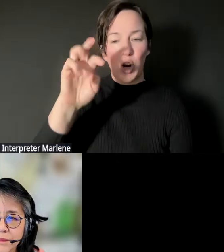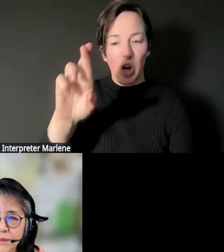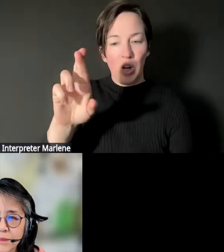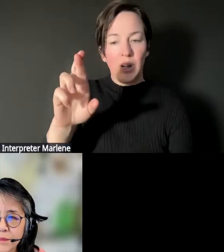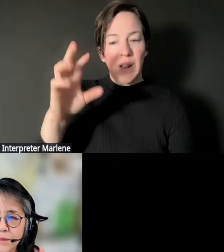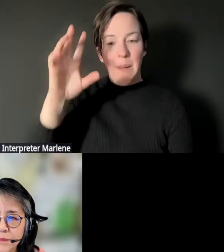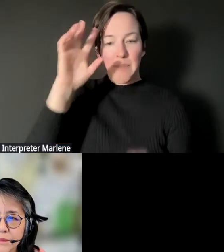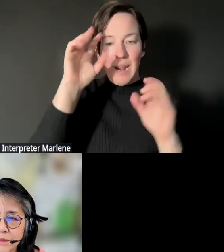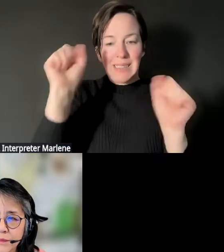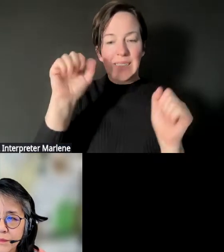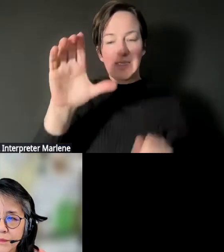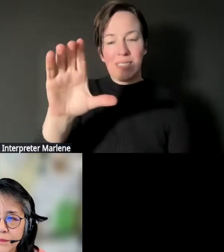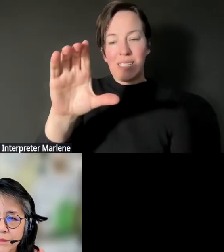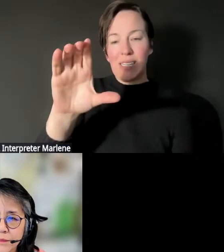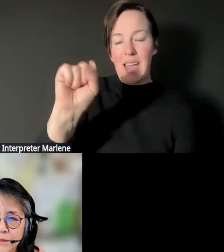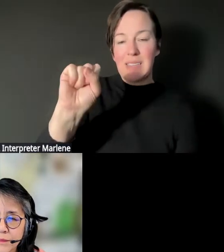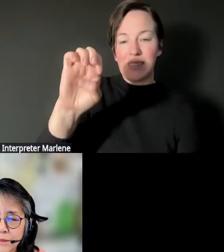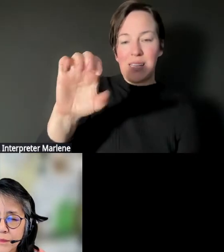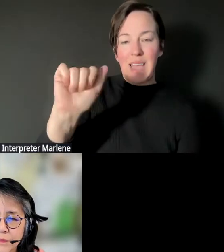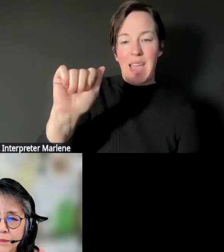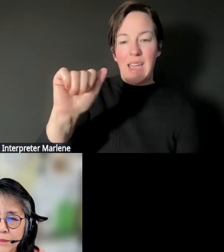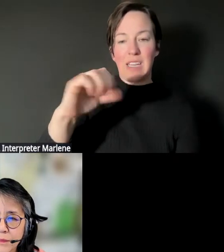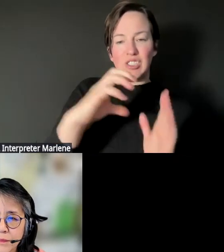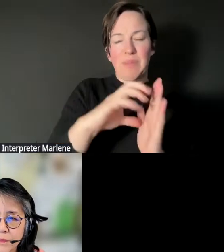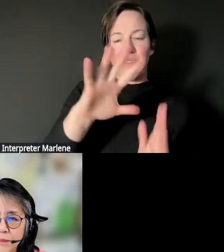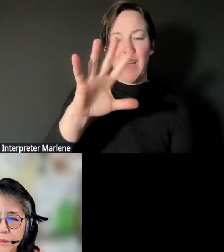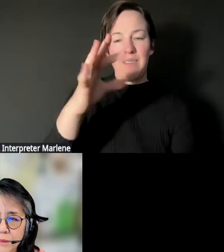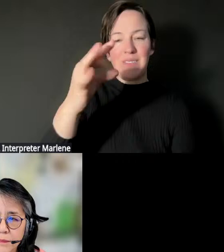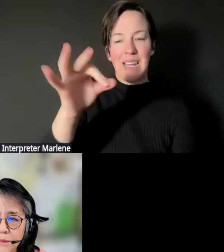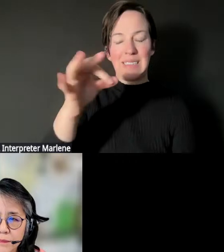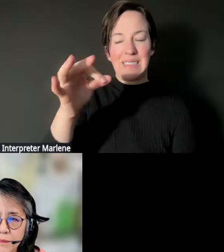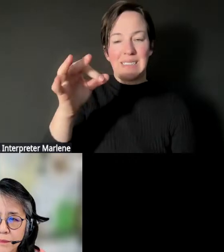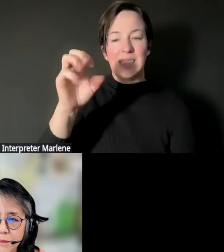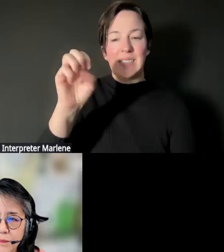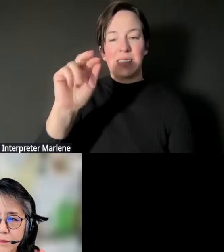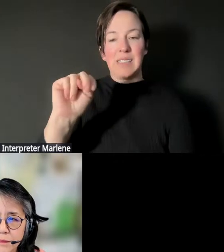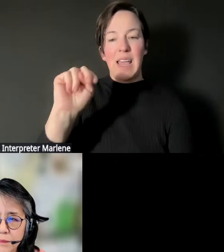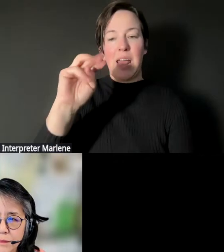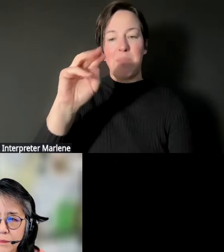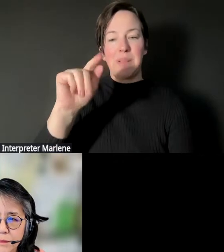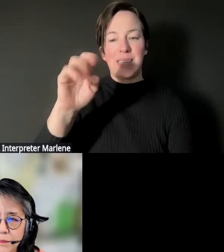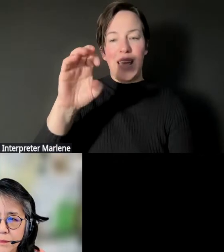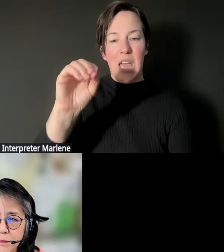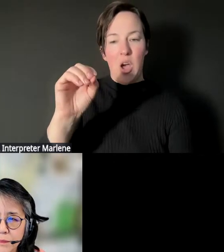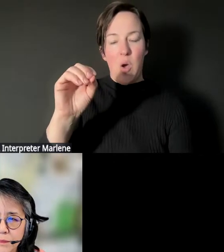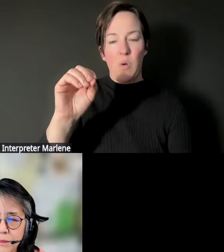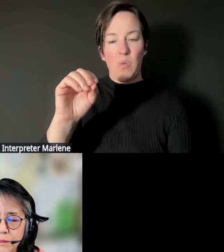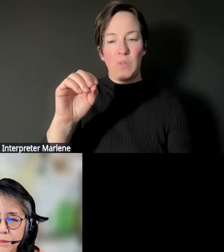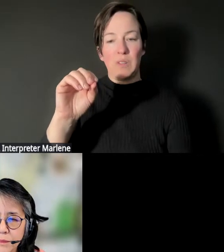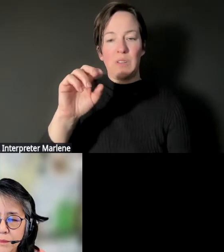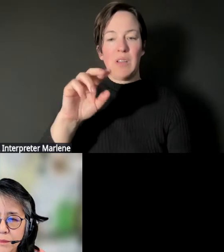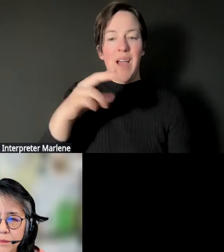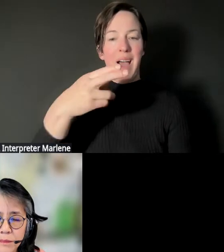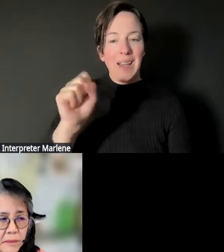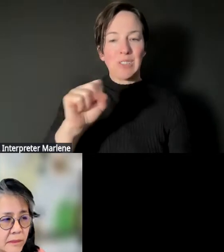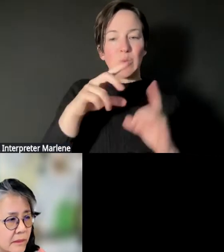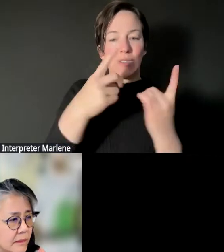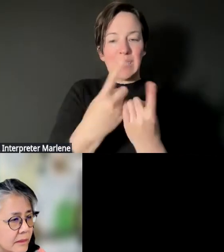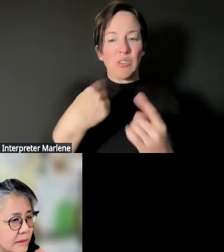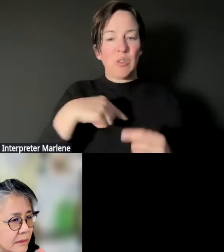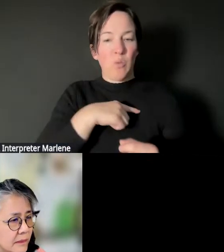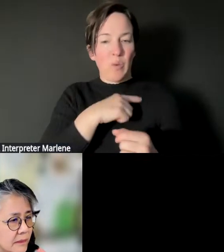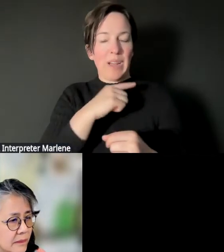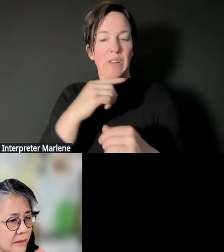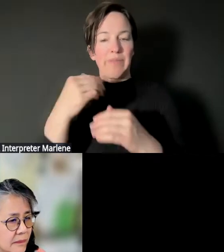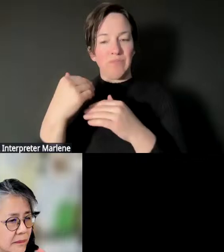Mateo Union High School District. And for those of you who don't know, we are the ones who are tasked with supporting students in classrooms, on